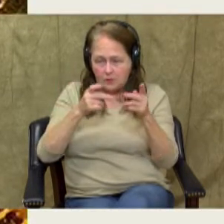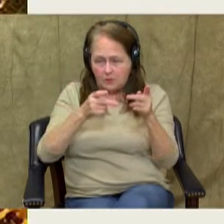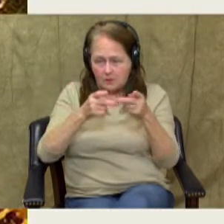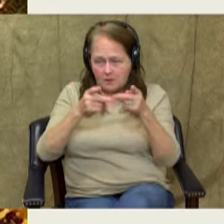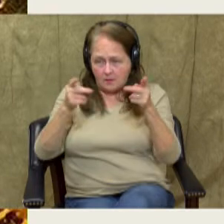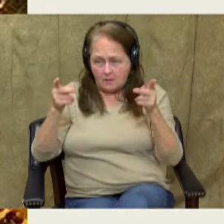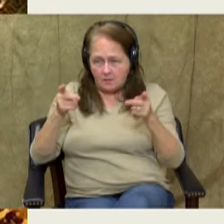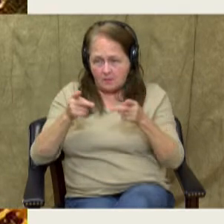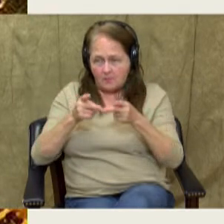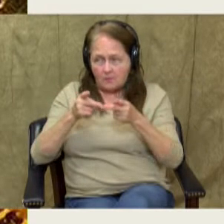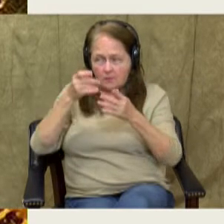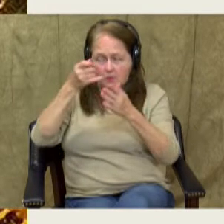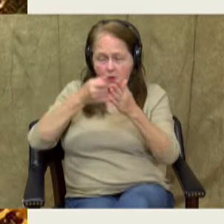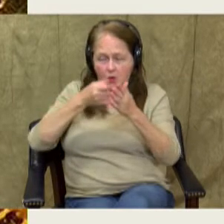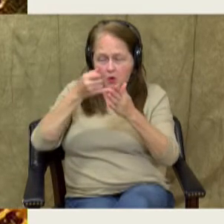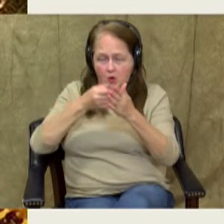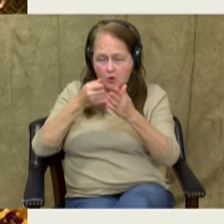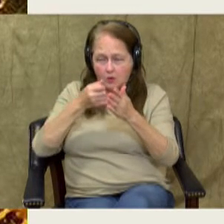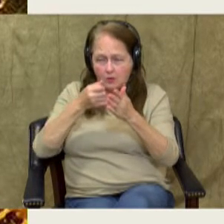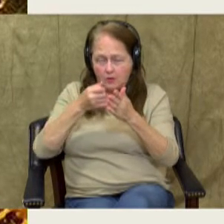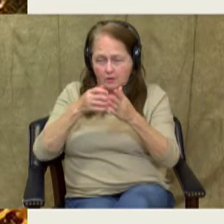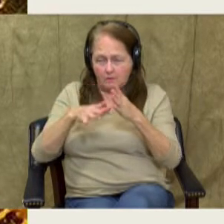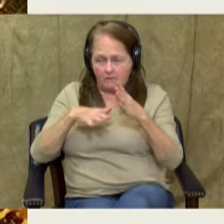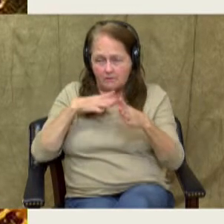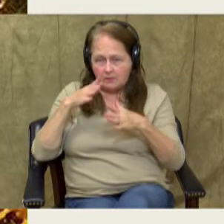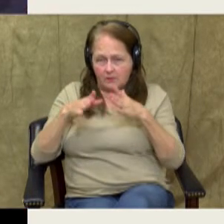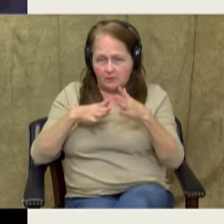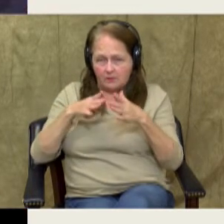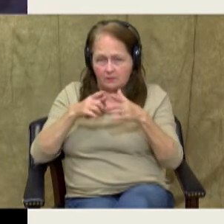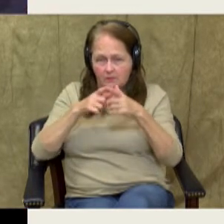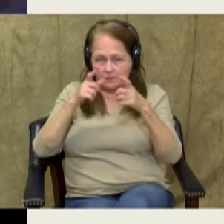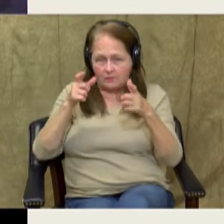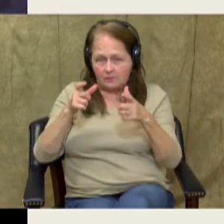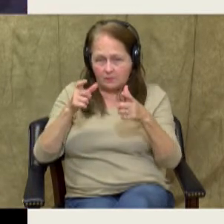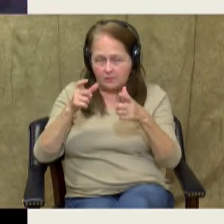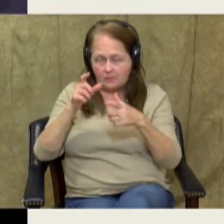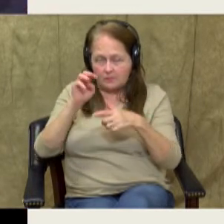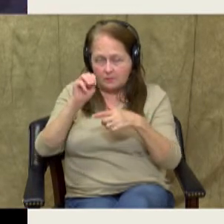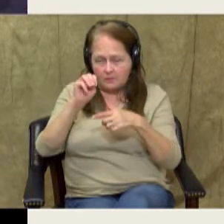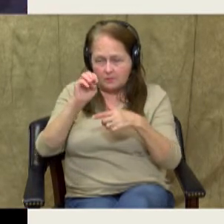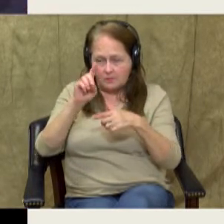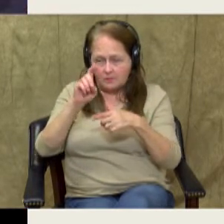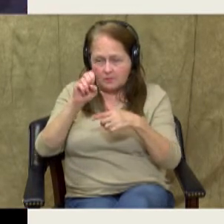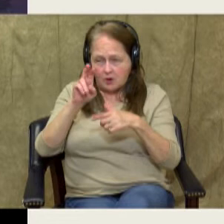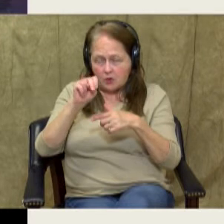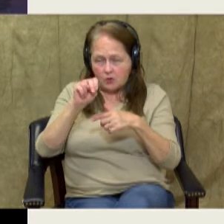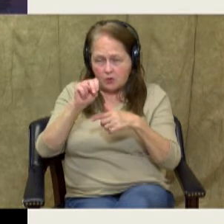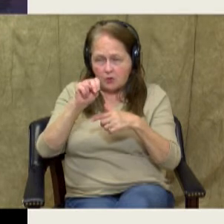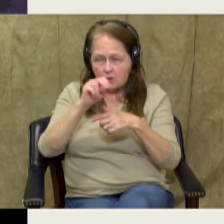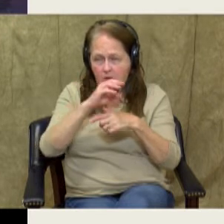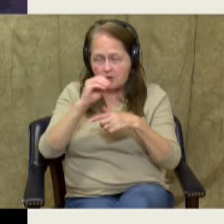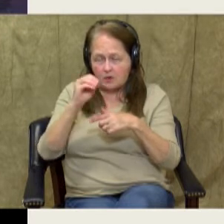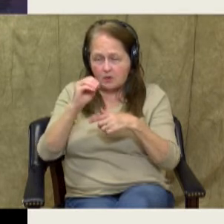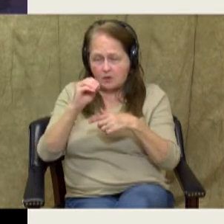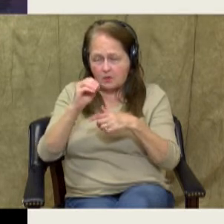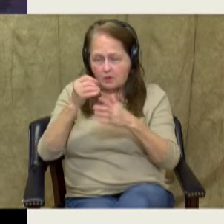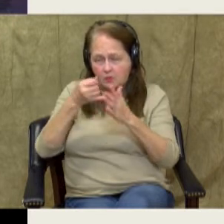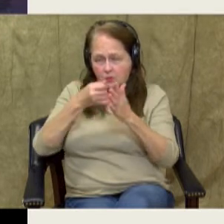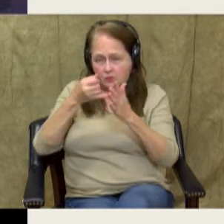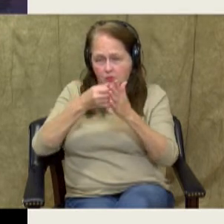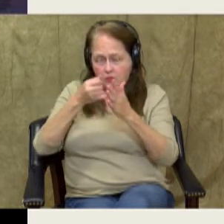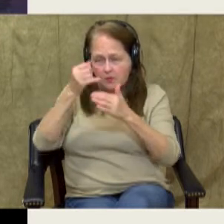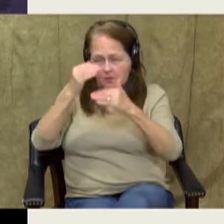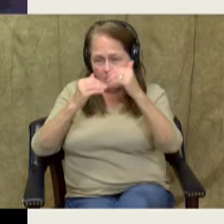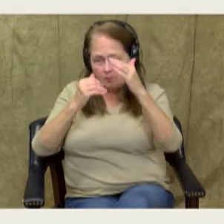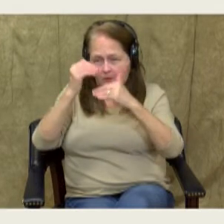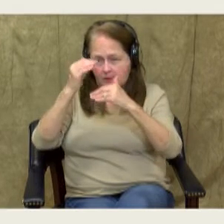has lots of art, fashion, cuisine. It's a great blend of modern and traditional. Here's an architectural style